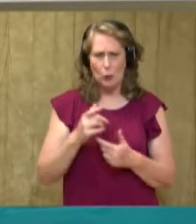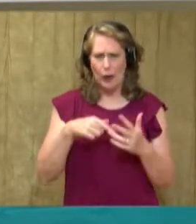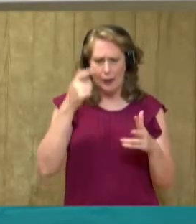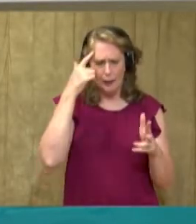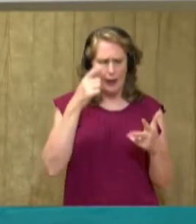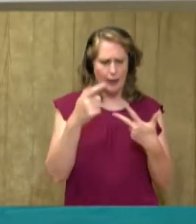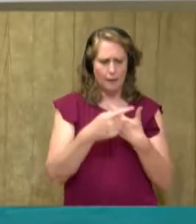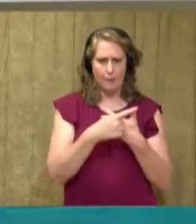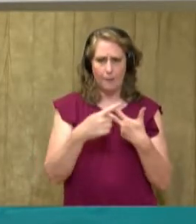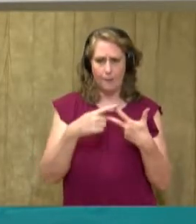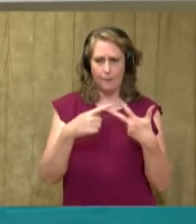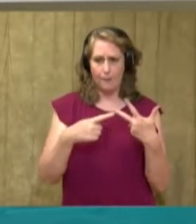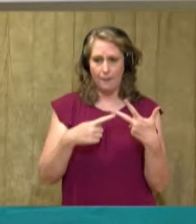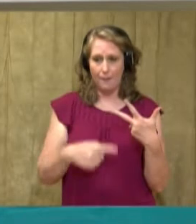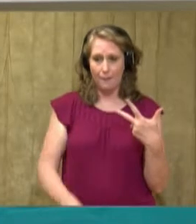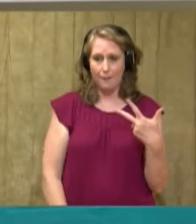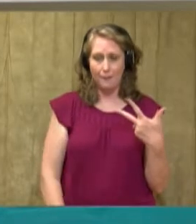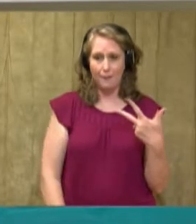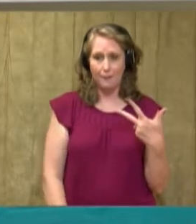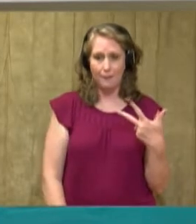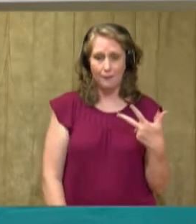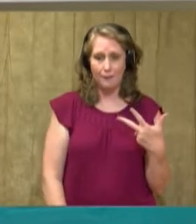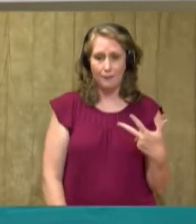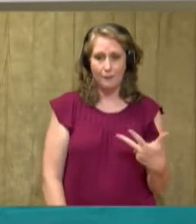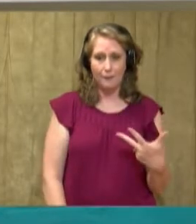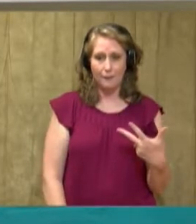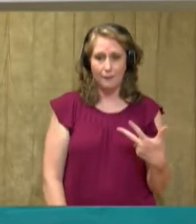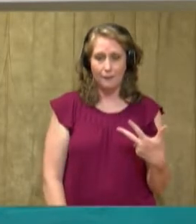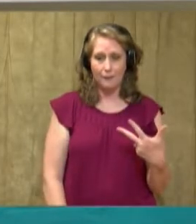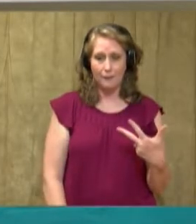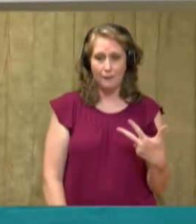think? Persuade, woo. All right, persuade, inform, or entertain?